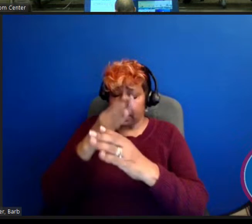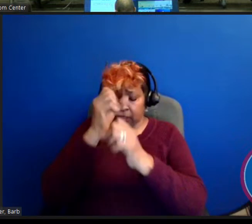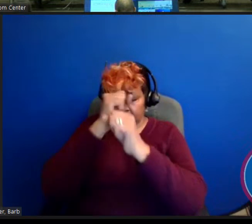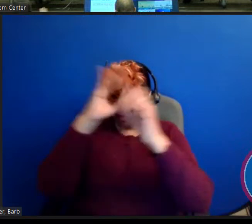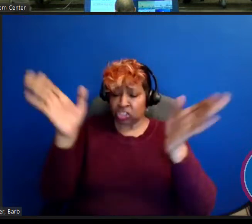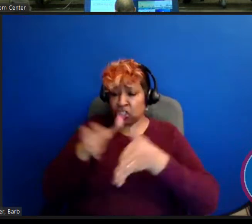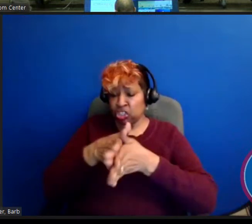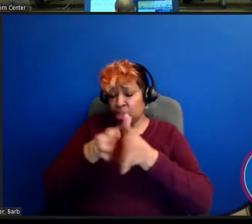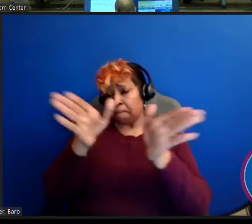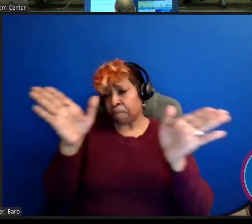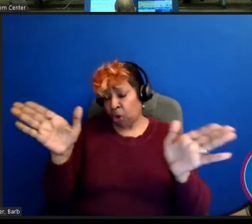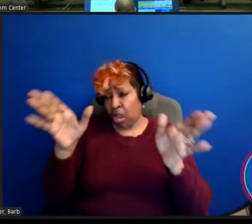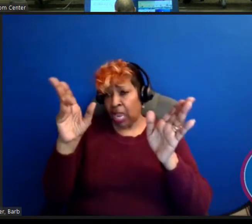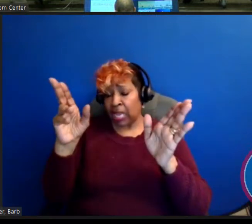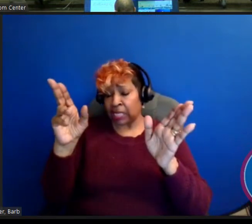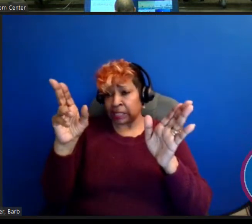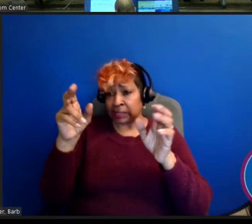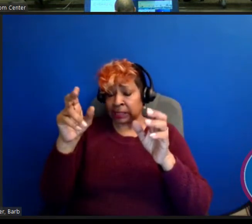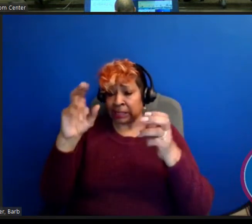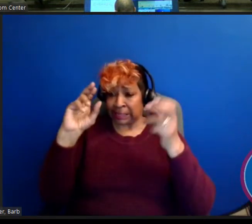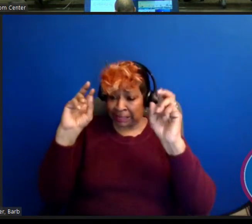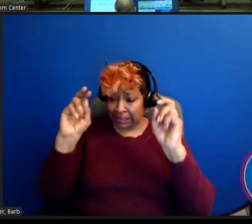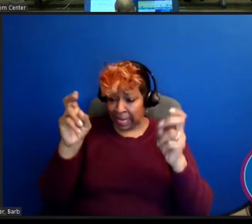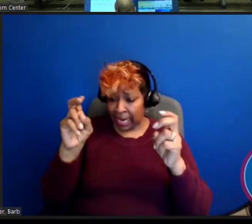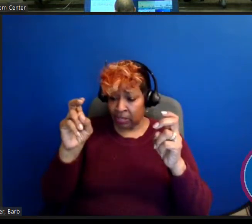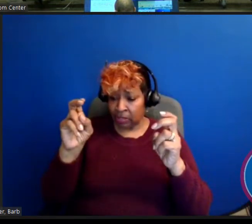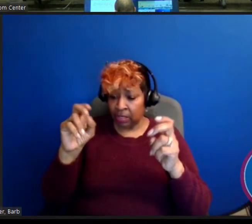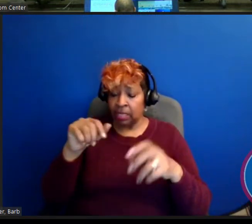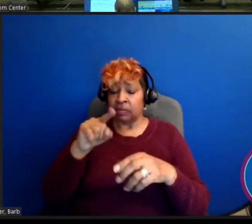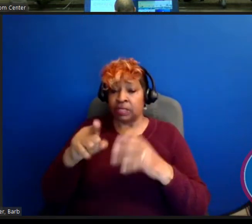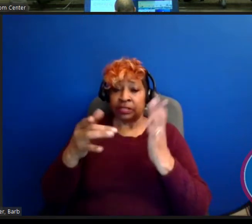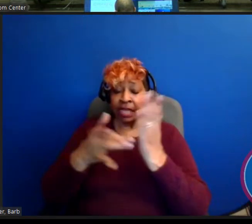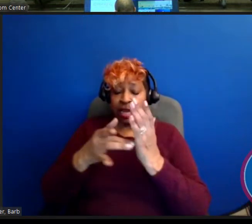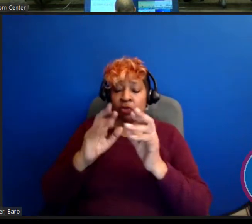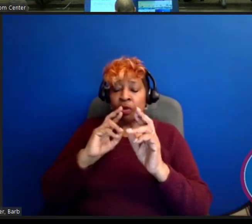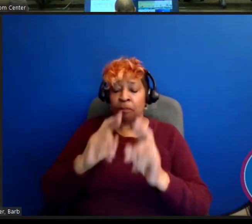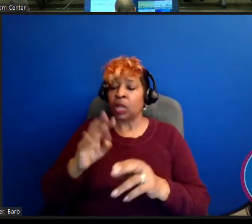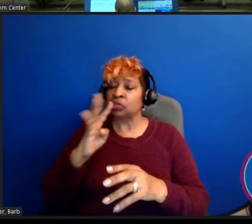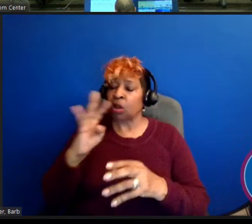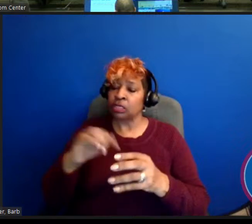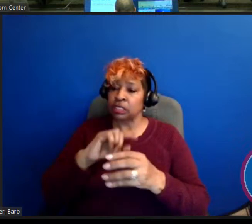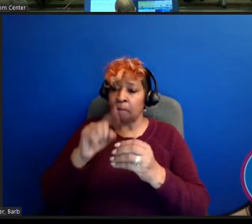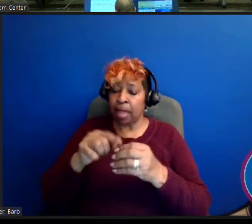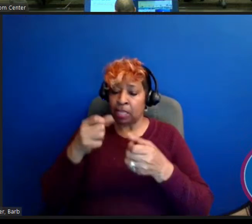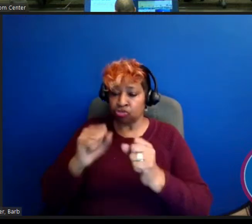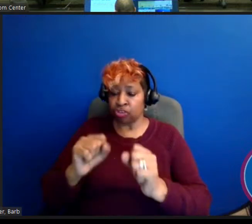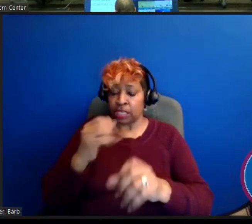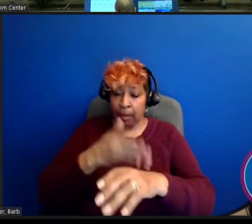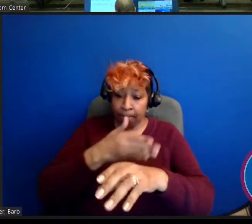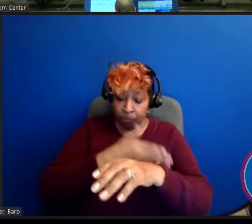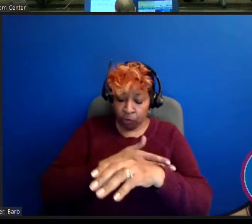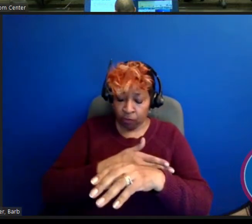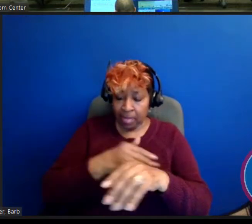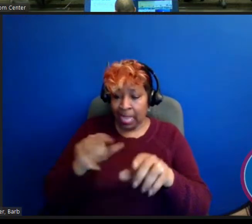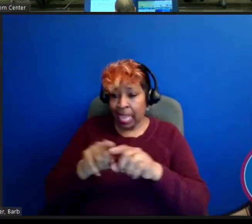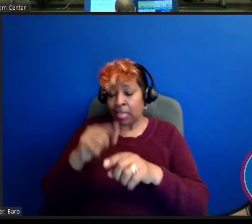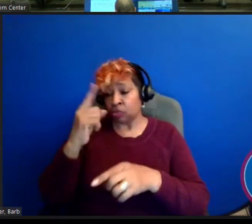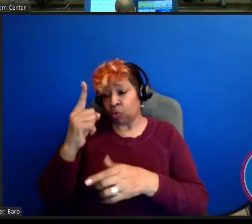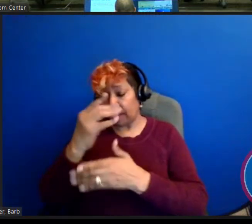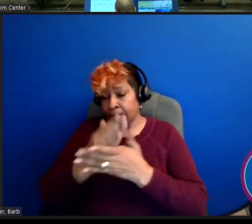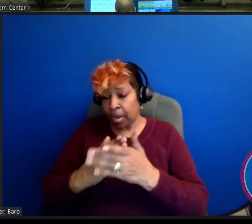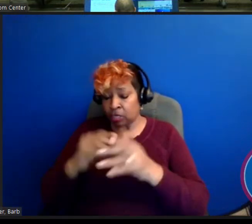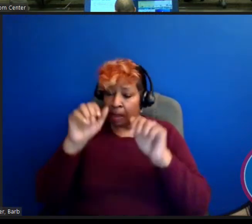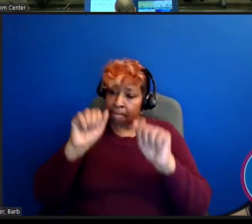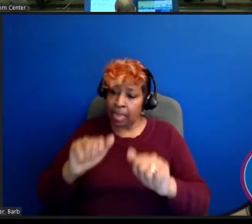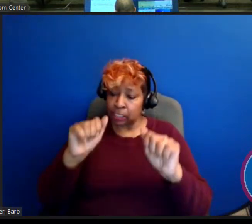does, Bus Vision, the technical report, the phase 1 report does talk about street improvements as one part of a possible vision